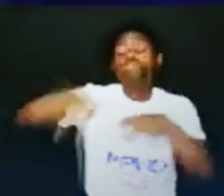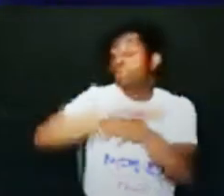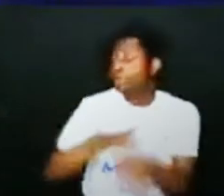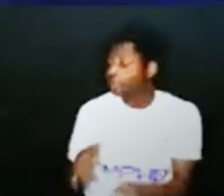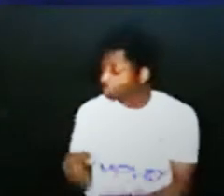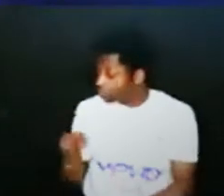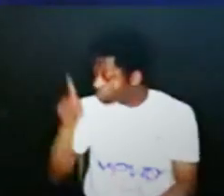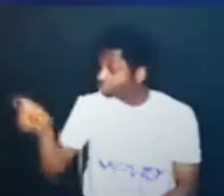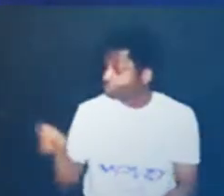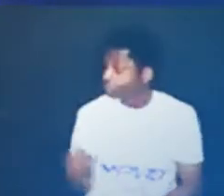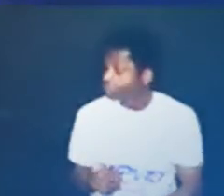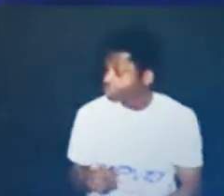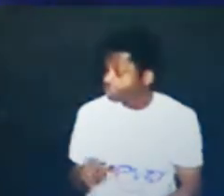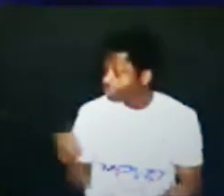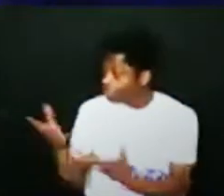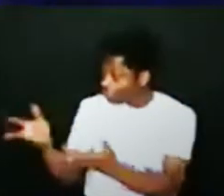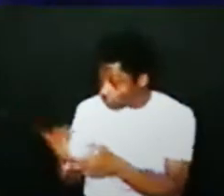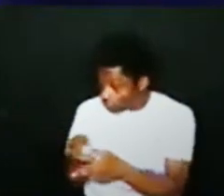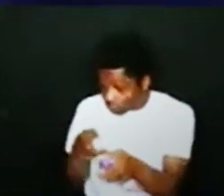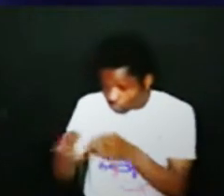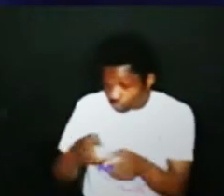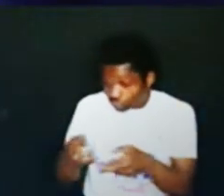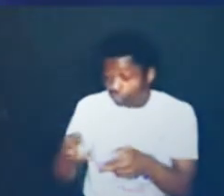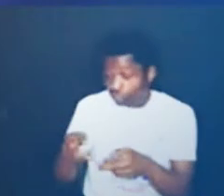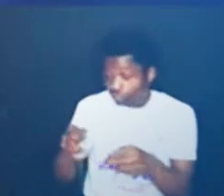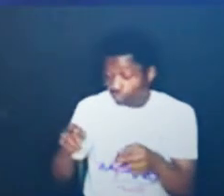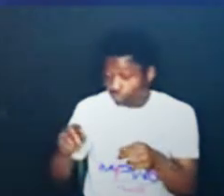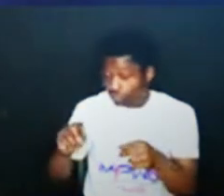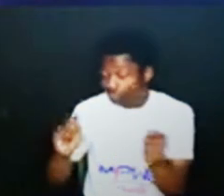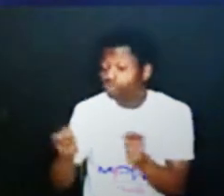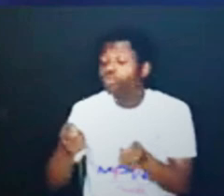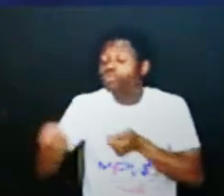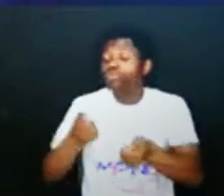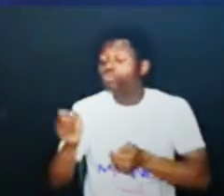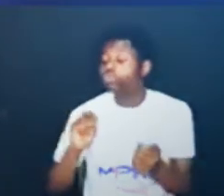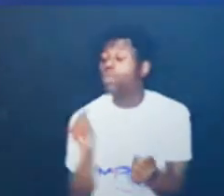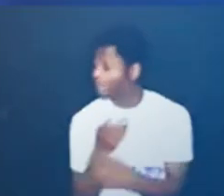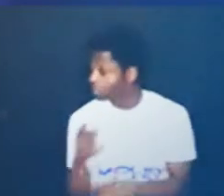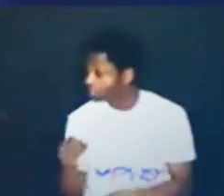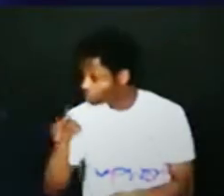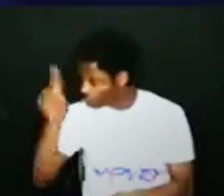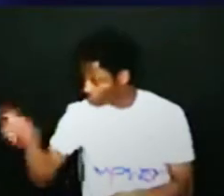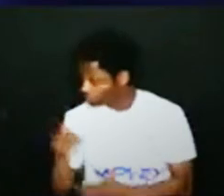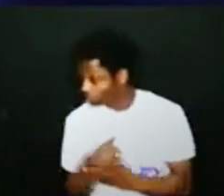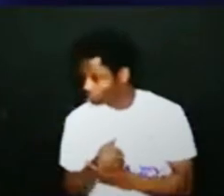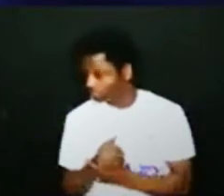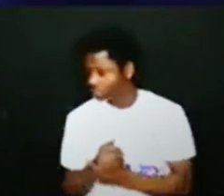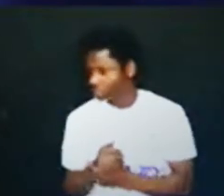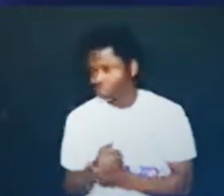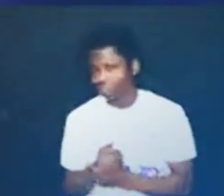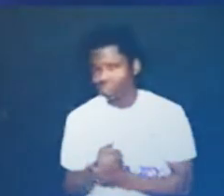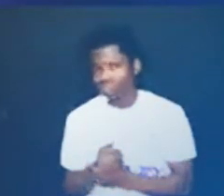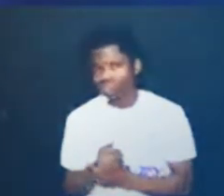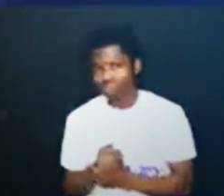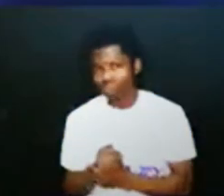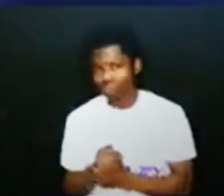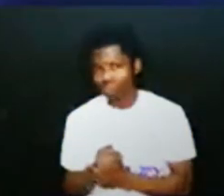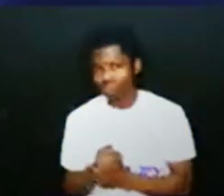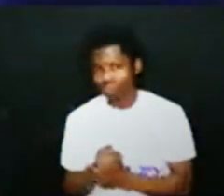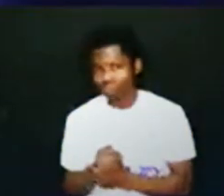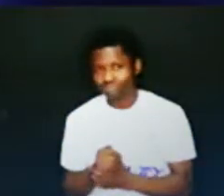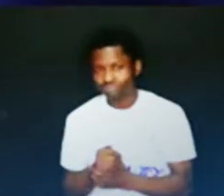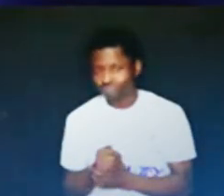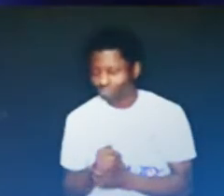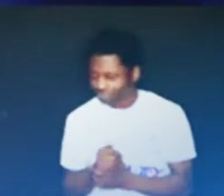Will you actually rule us? And they hated him all the more. If I was to write the Bible, I would say all the